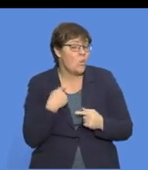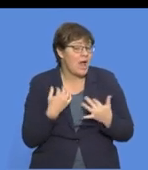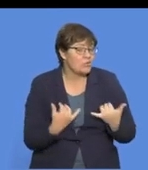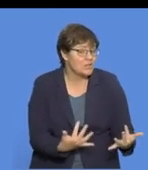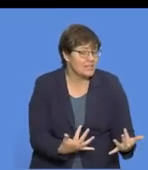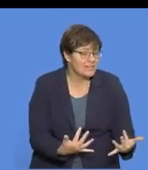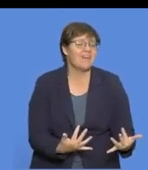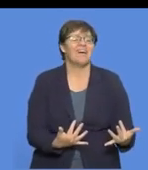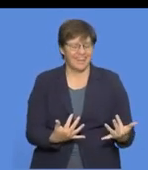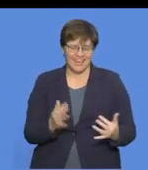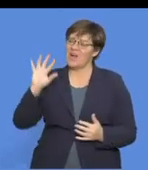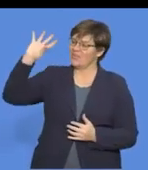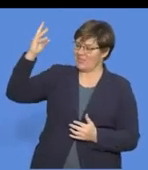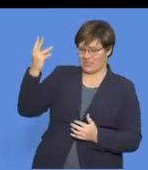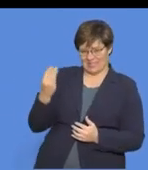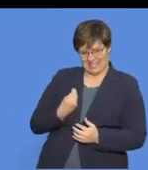photosynthesis.